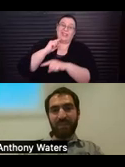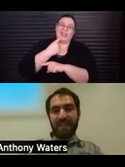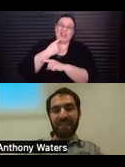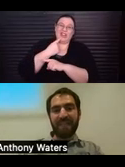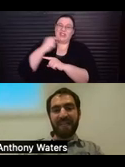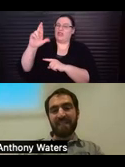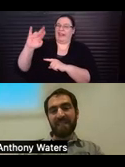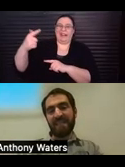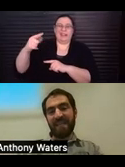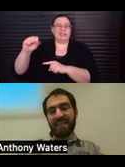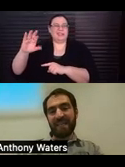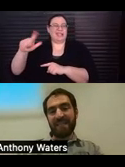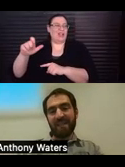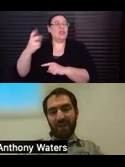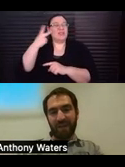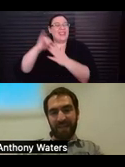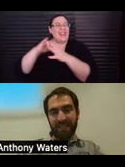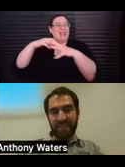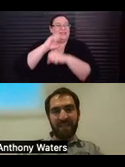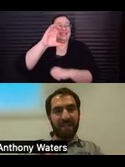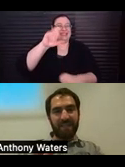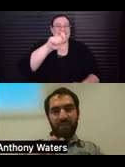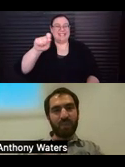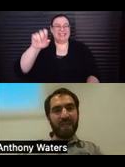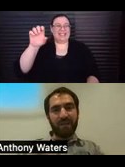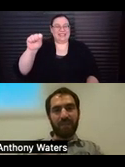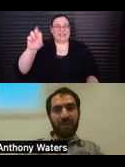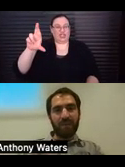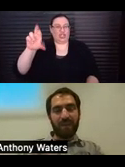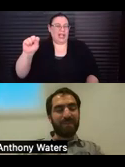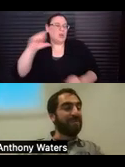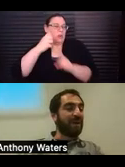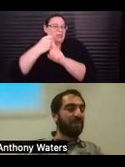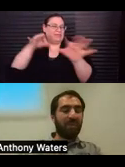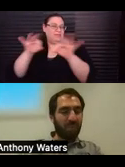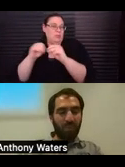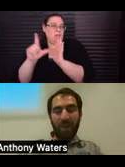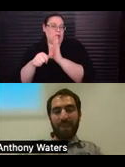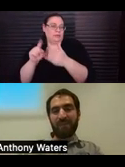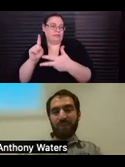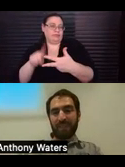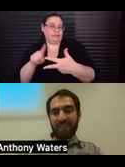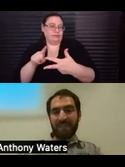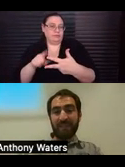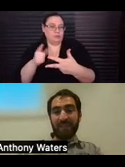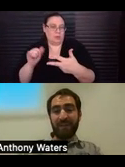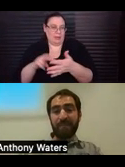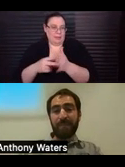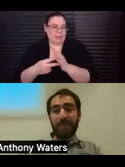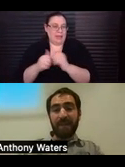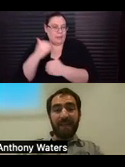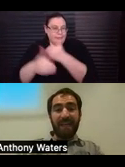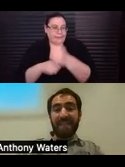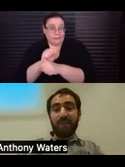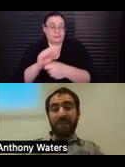that abbreviated today as the CSSRS. And we'll talk quite a bit about what that tool is a little later on.